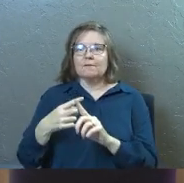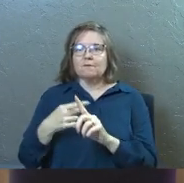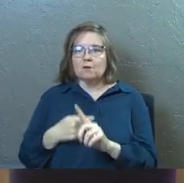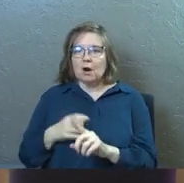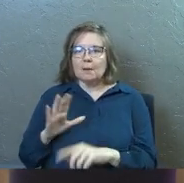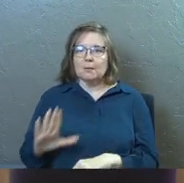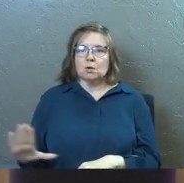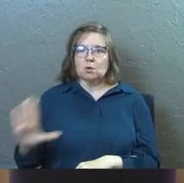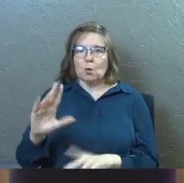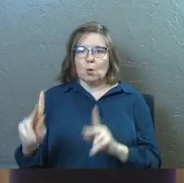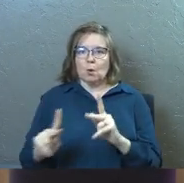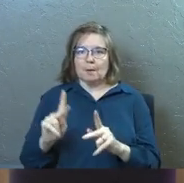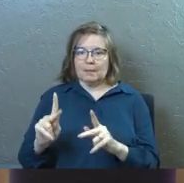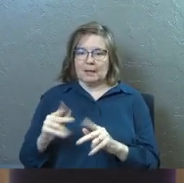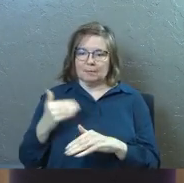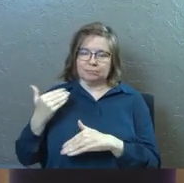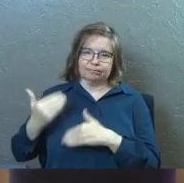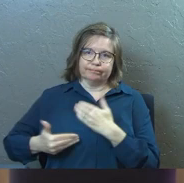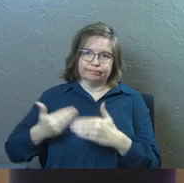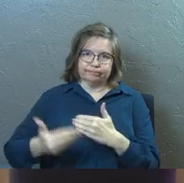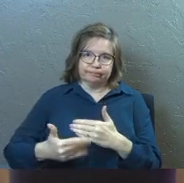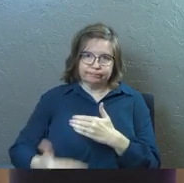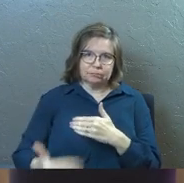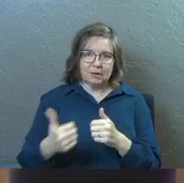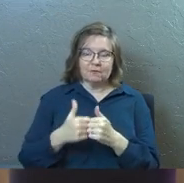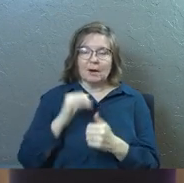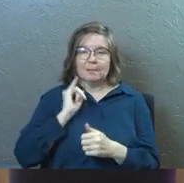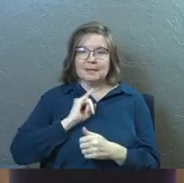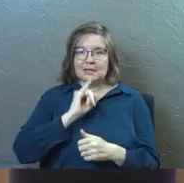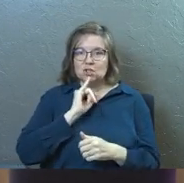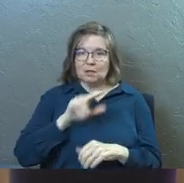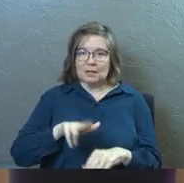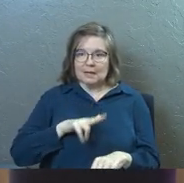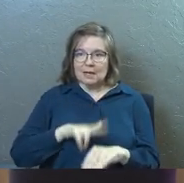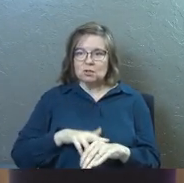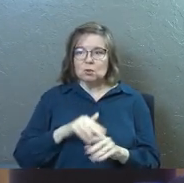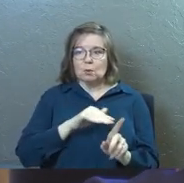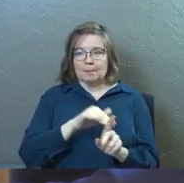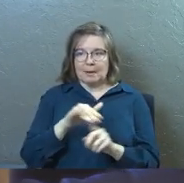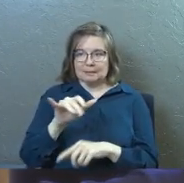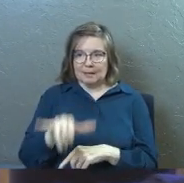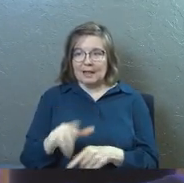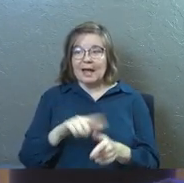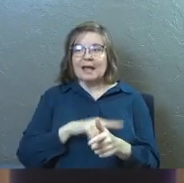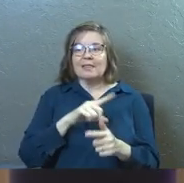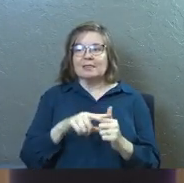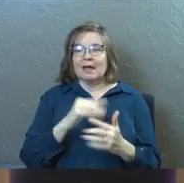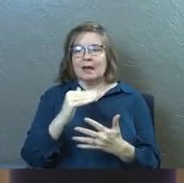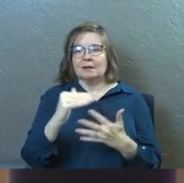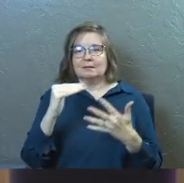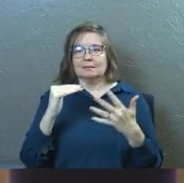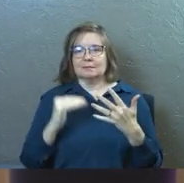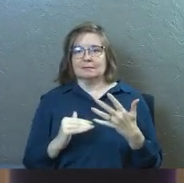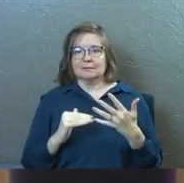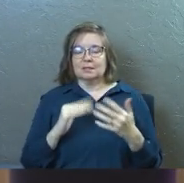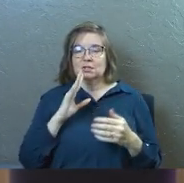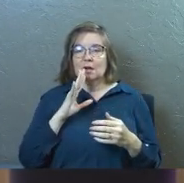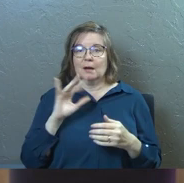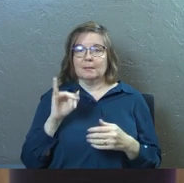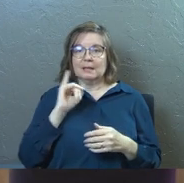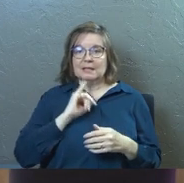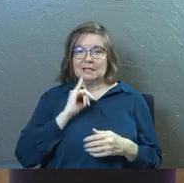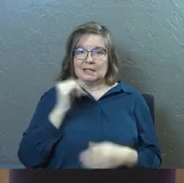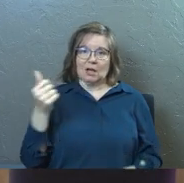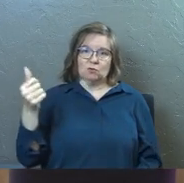from your people, from our people, from the Israelite nation. So he reminds them of that. And then he talks about the fact that Israel